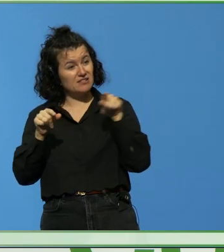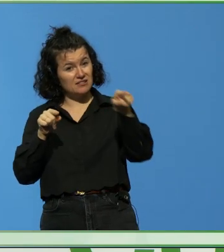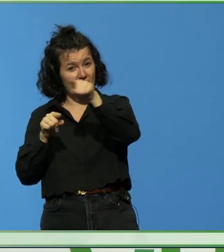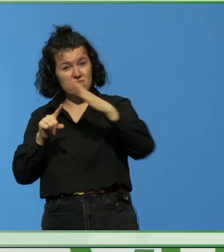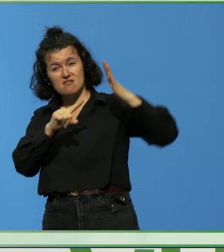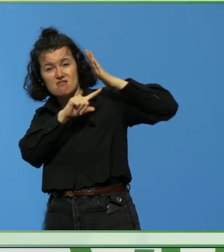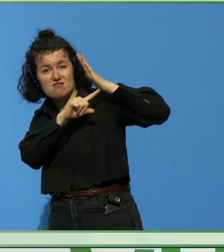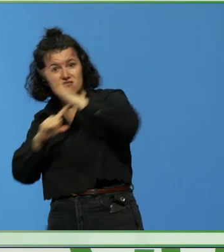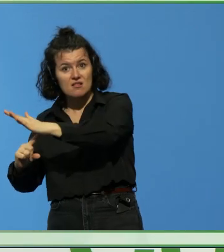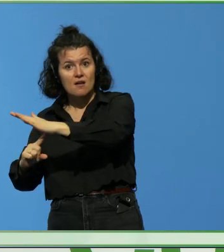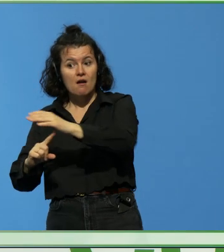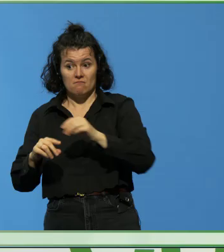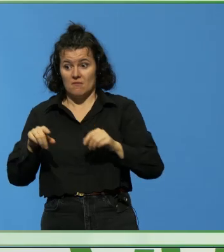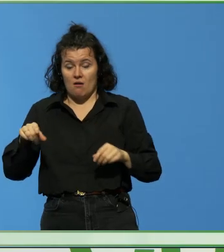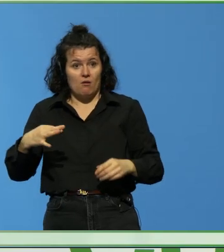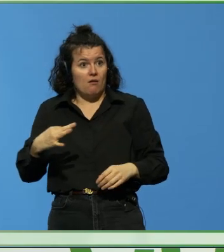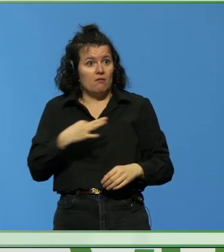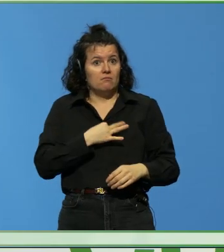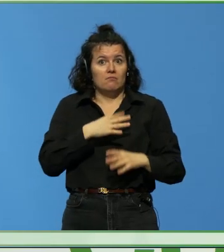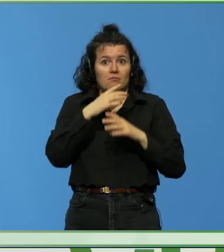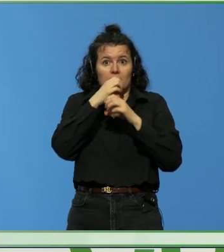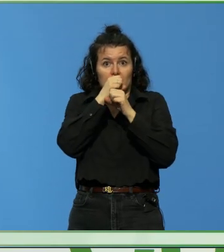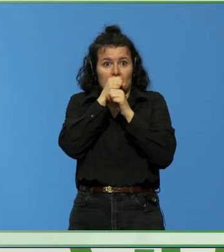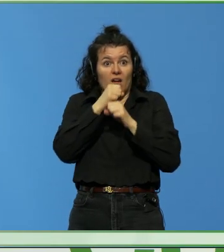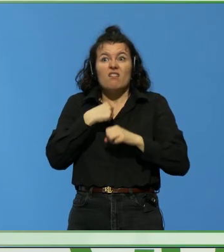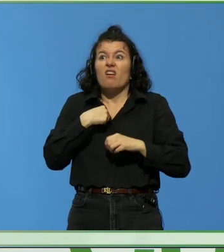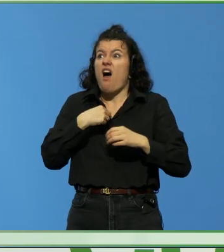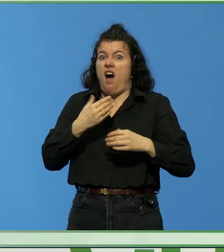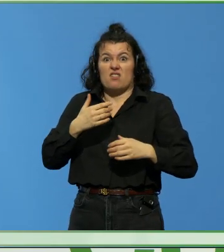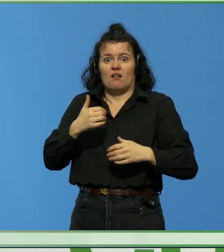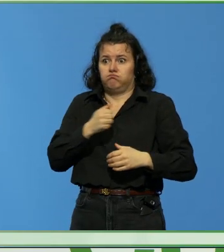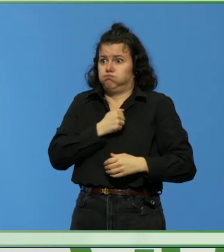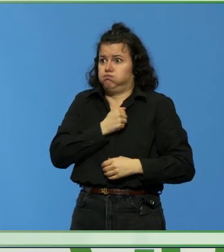it. And even if they report it, the challenge